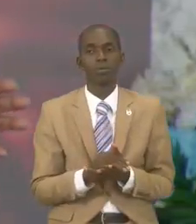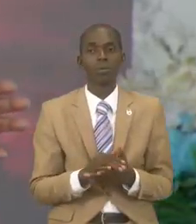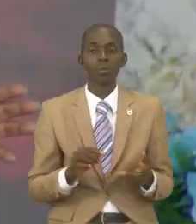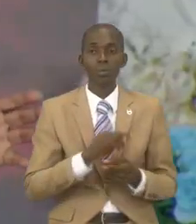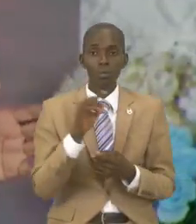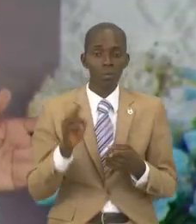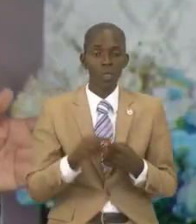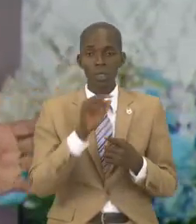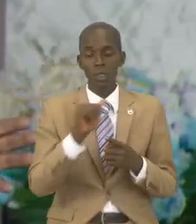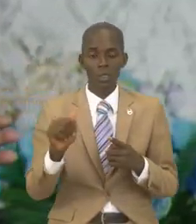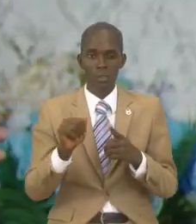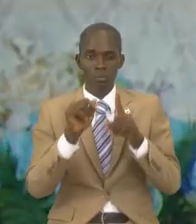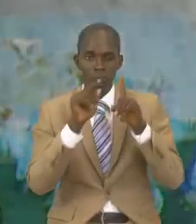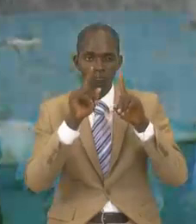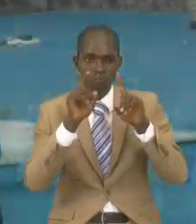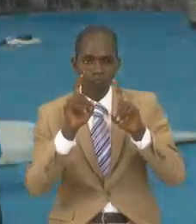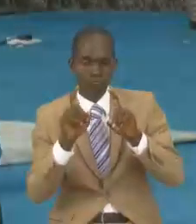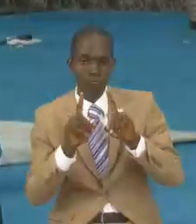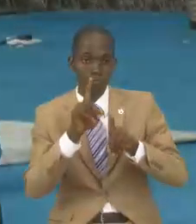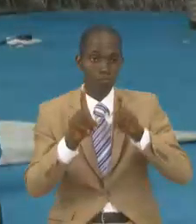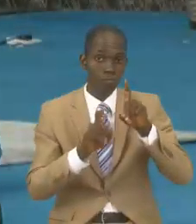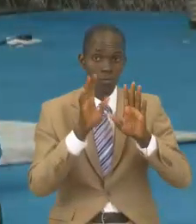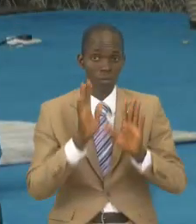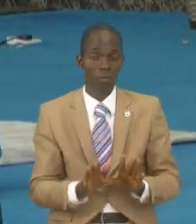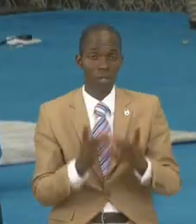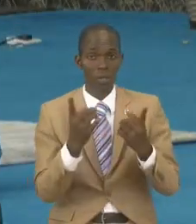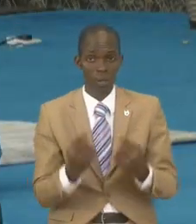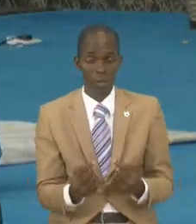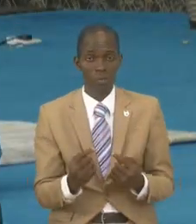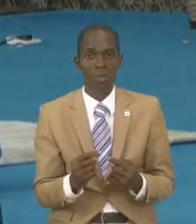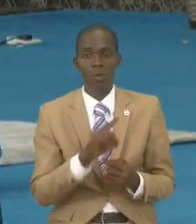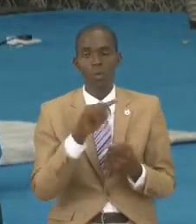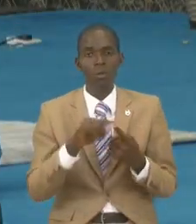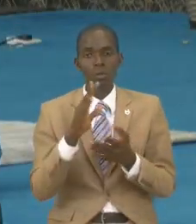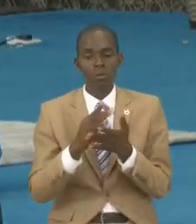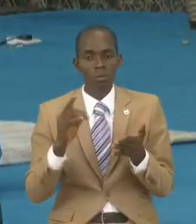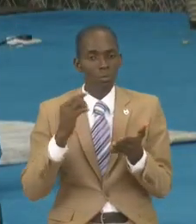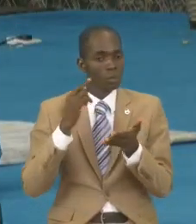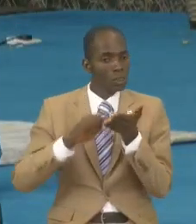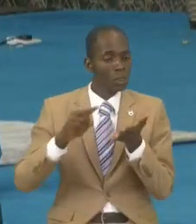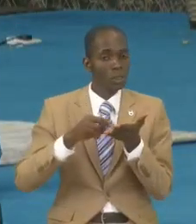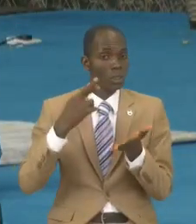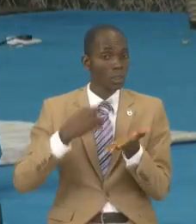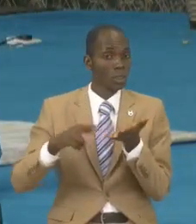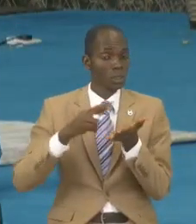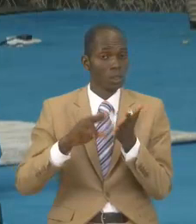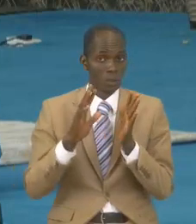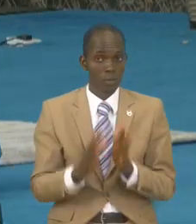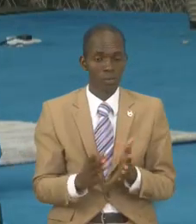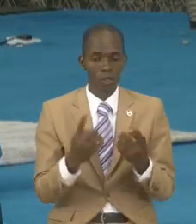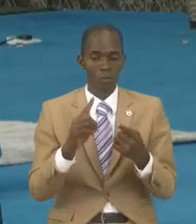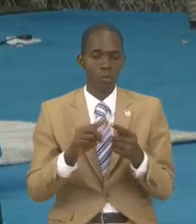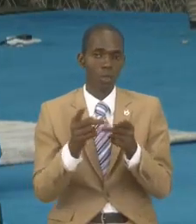investigator comes, when an auditor comes into a particular place, the people that